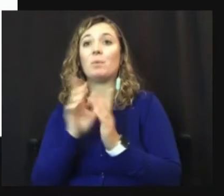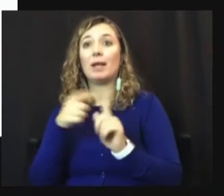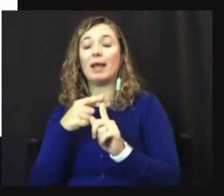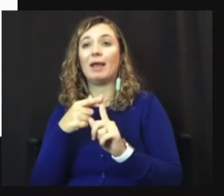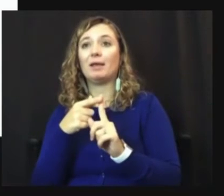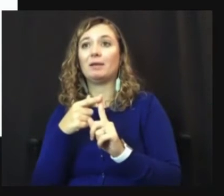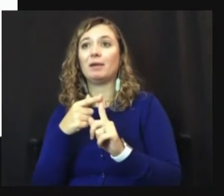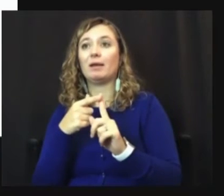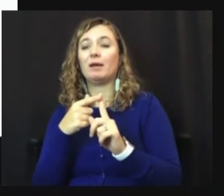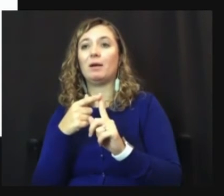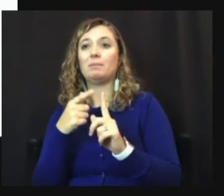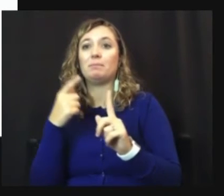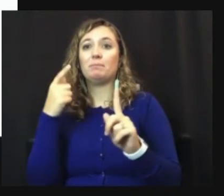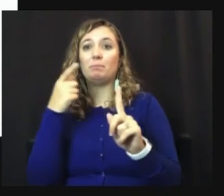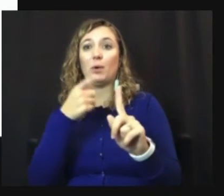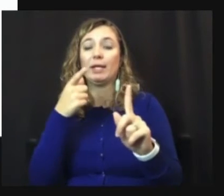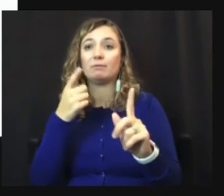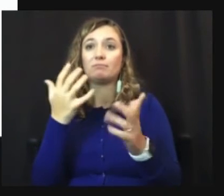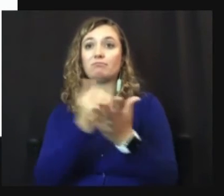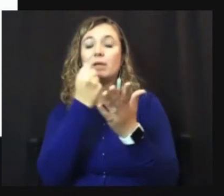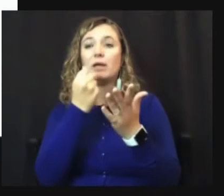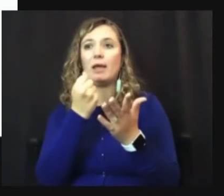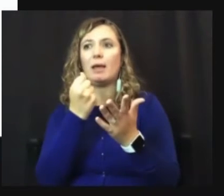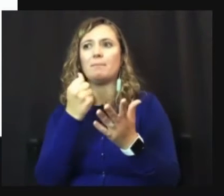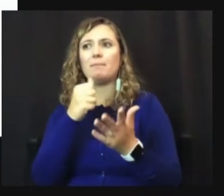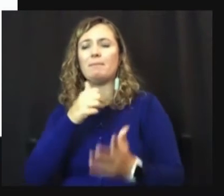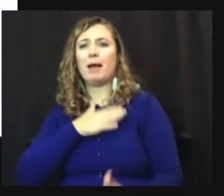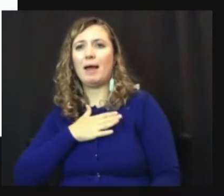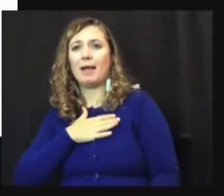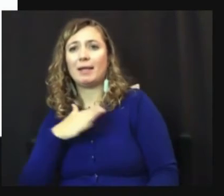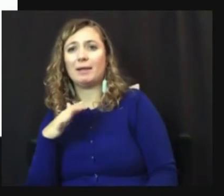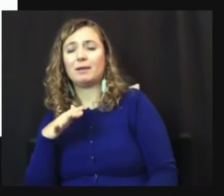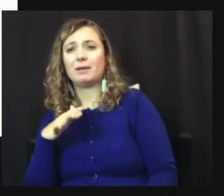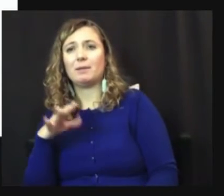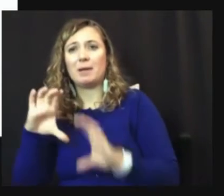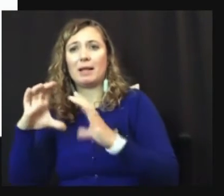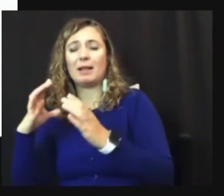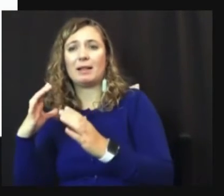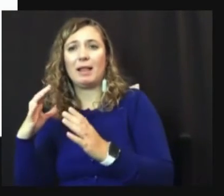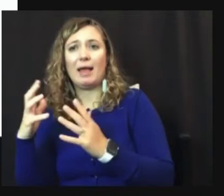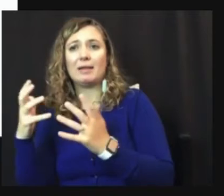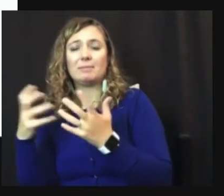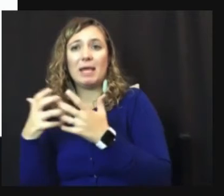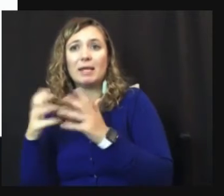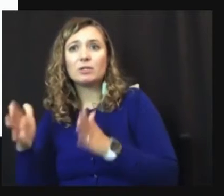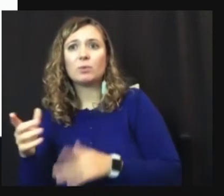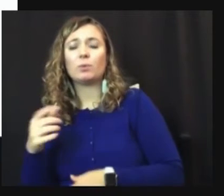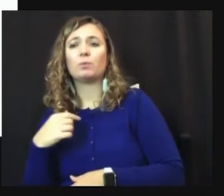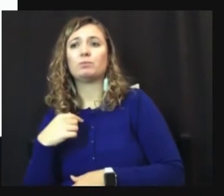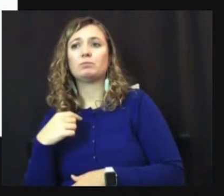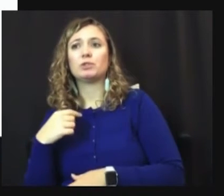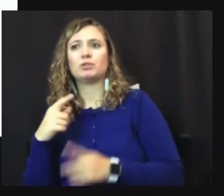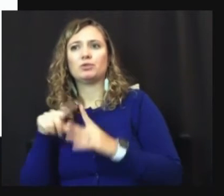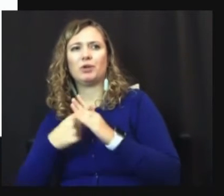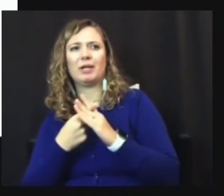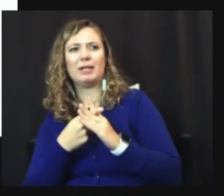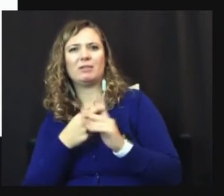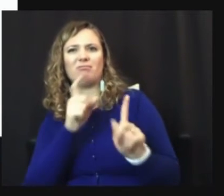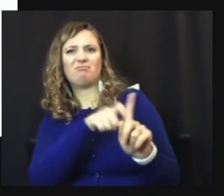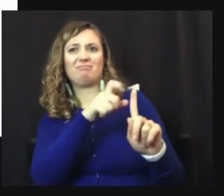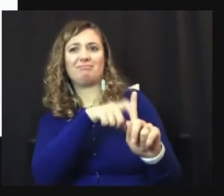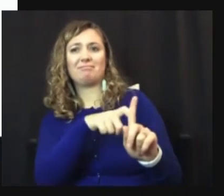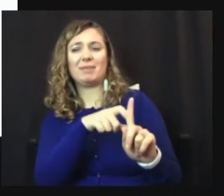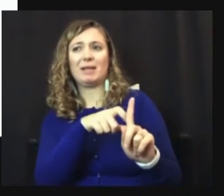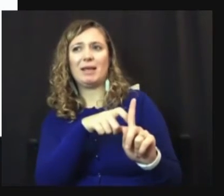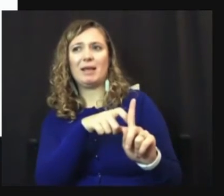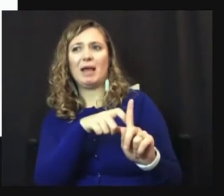me why I did that. I didn't even realize I was doing it until they pointed it out. So I stopped doing